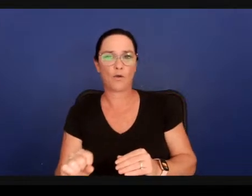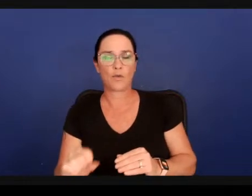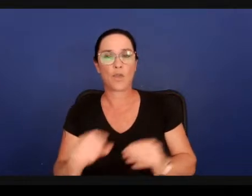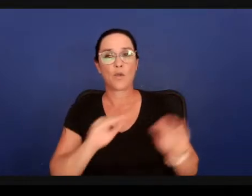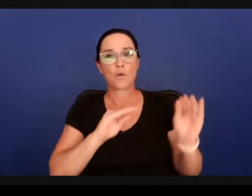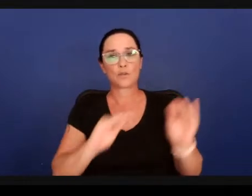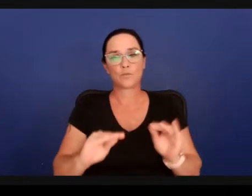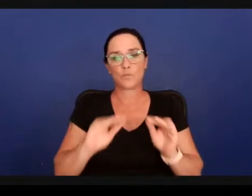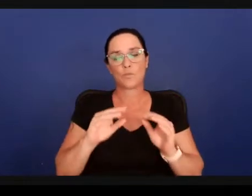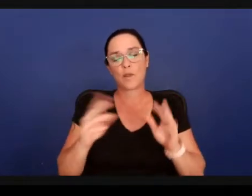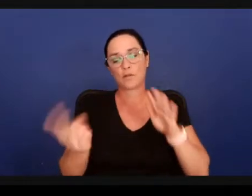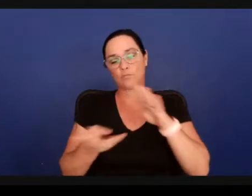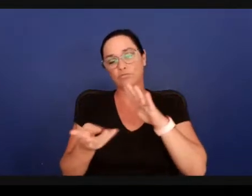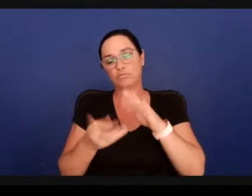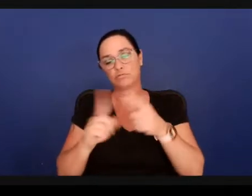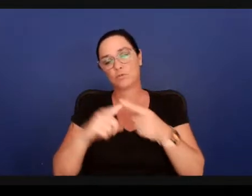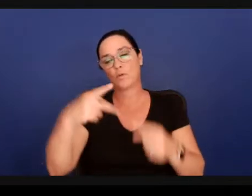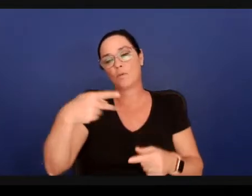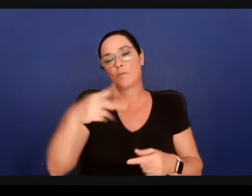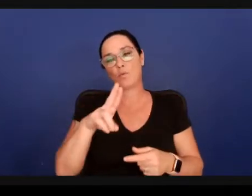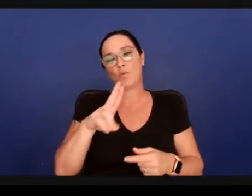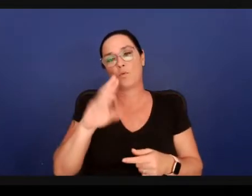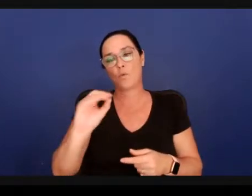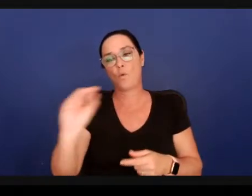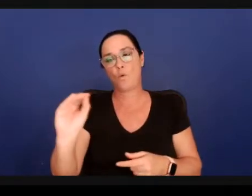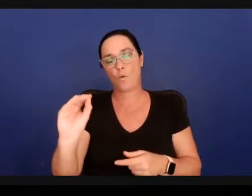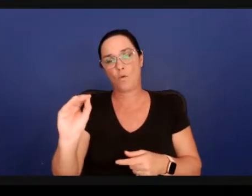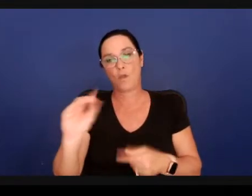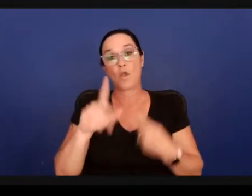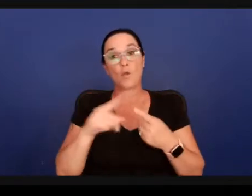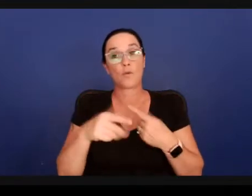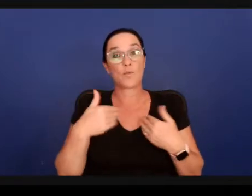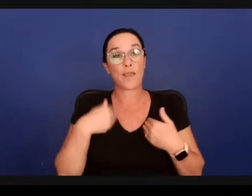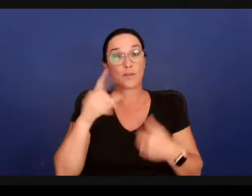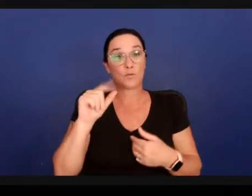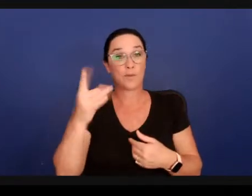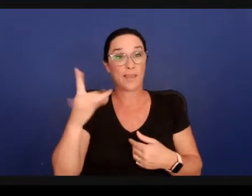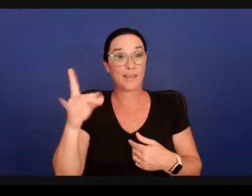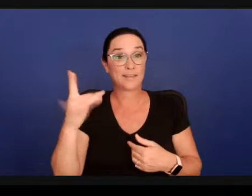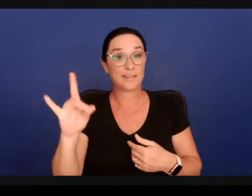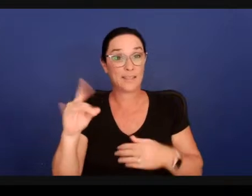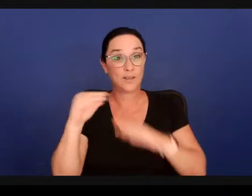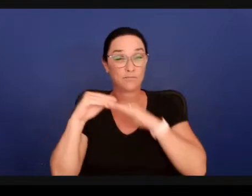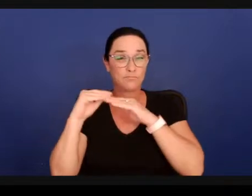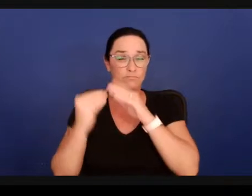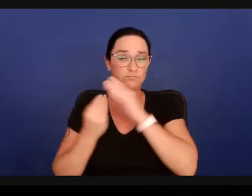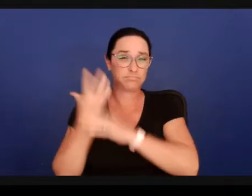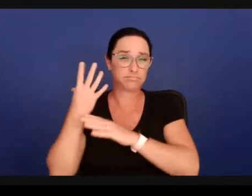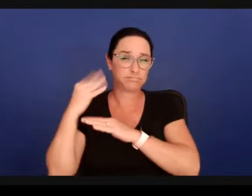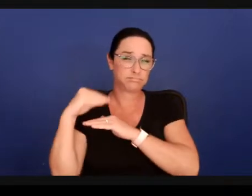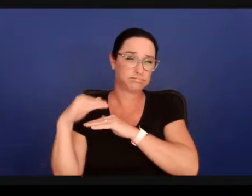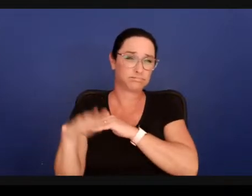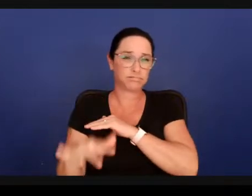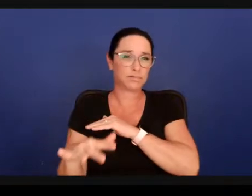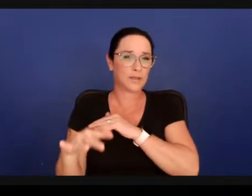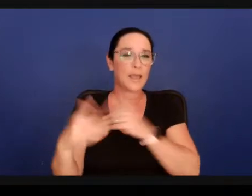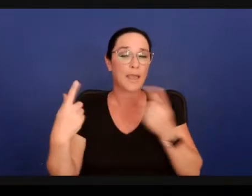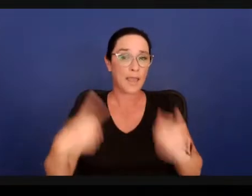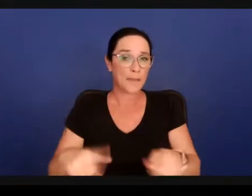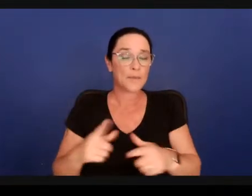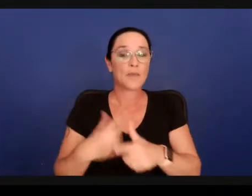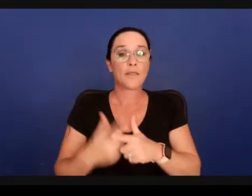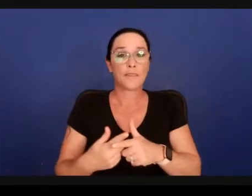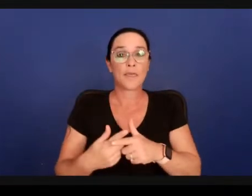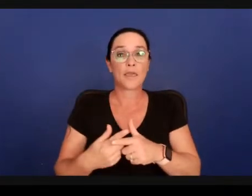Pu'o'o. And we have that 2018 event, disruption there. It then is moving